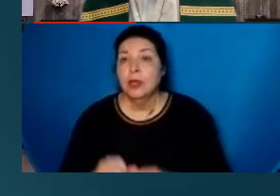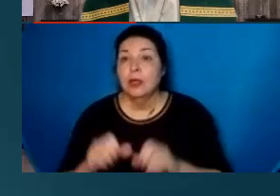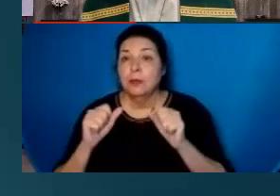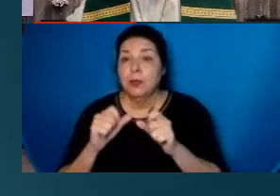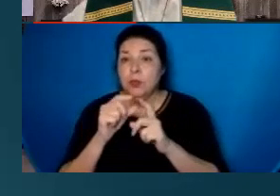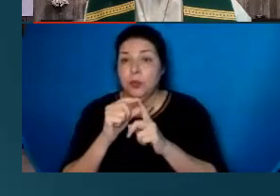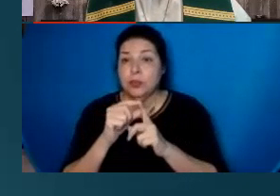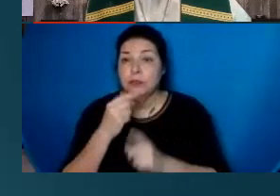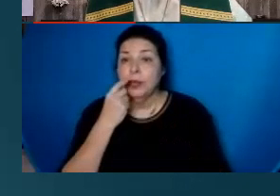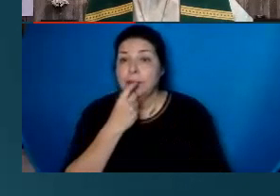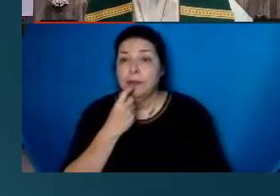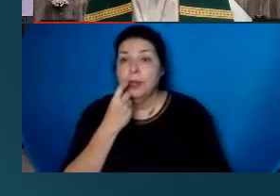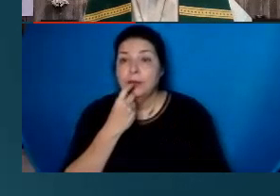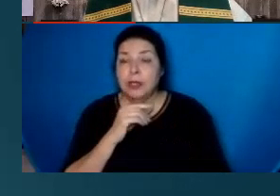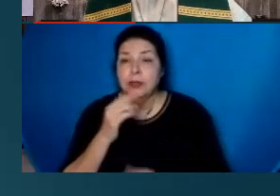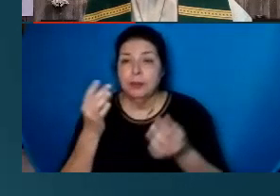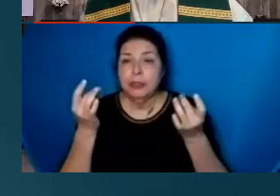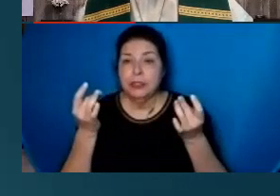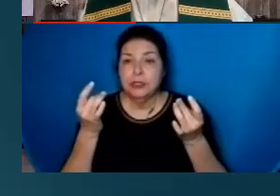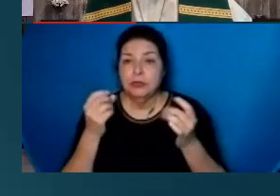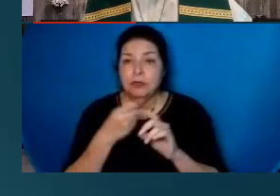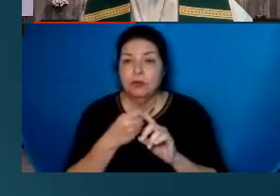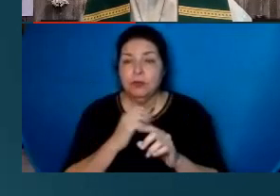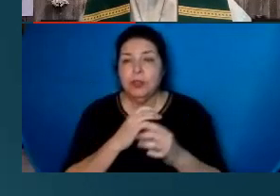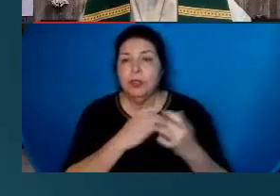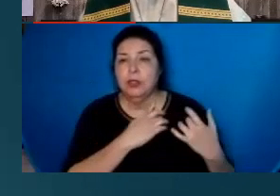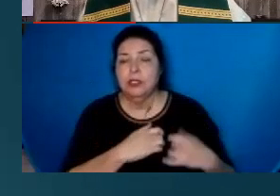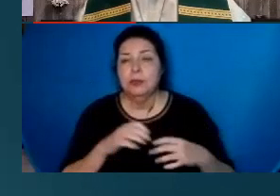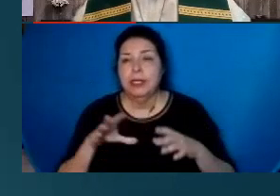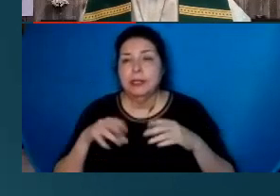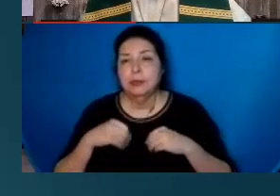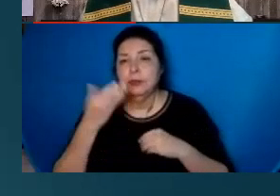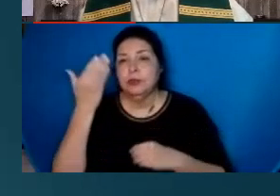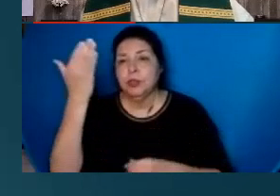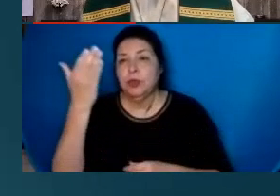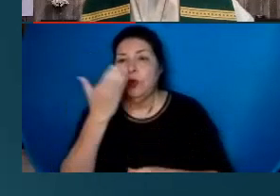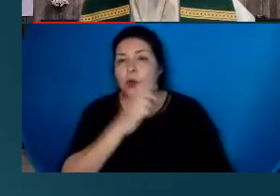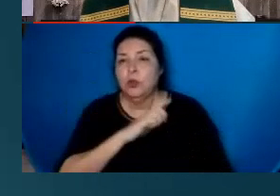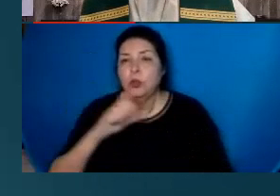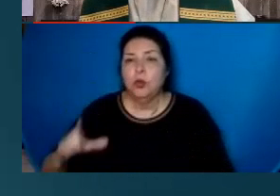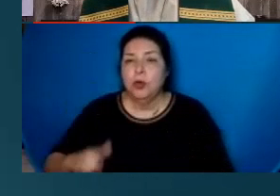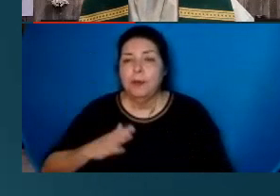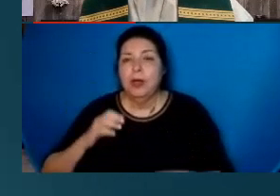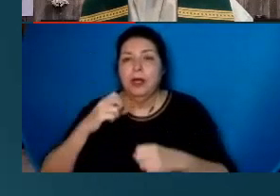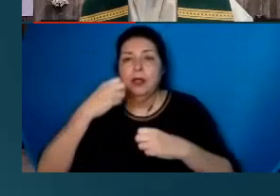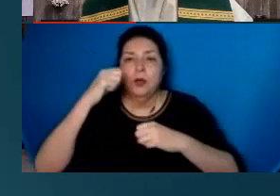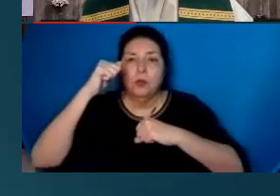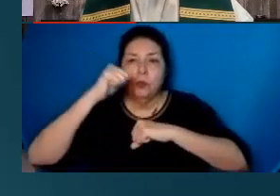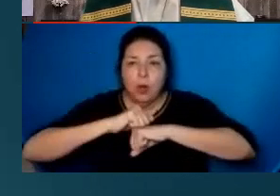Words of my mouth and the meditation of our hearts be acceptable to you, O Lord, my rock and